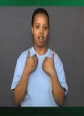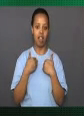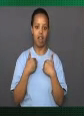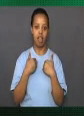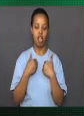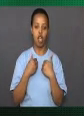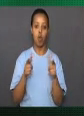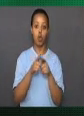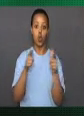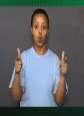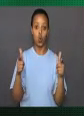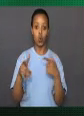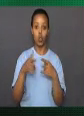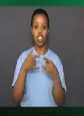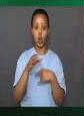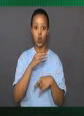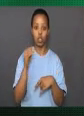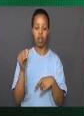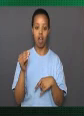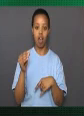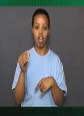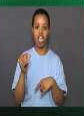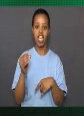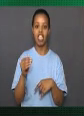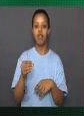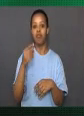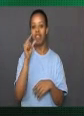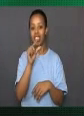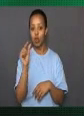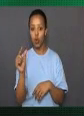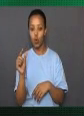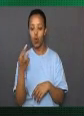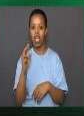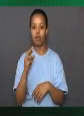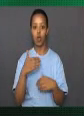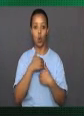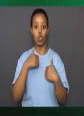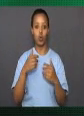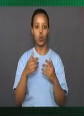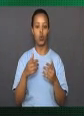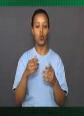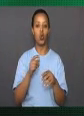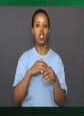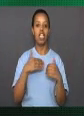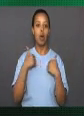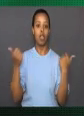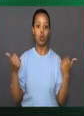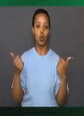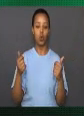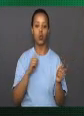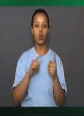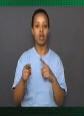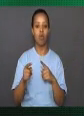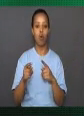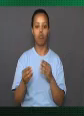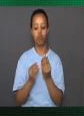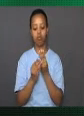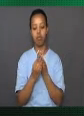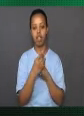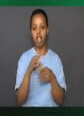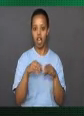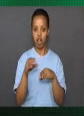adult species in caring for the young. Many individuals end up caring